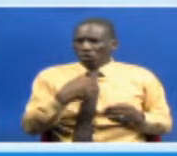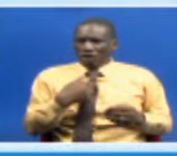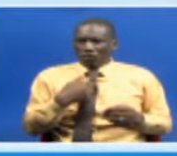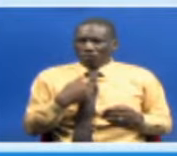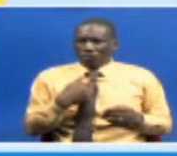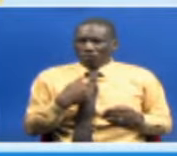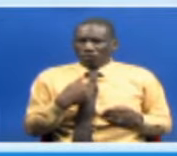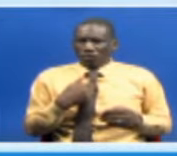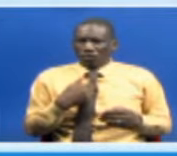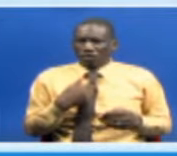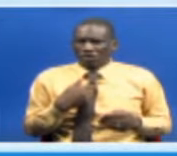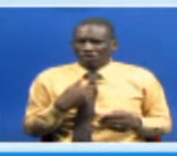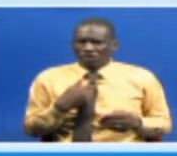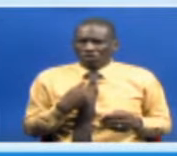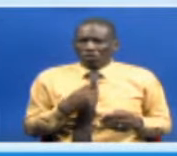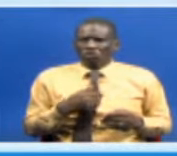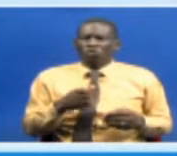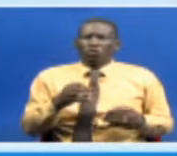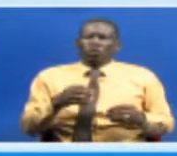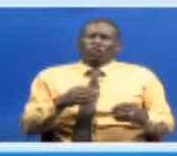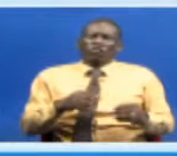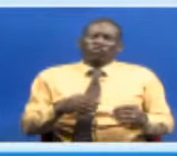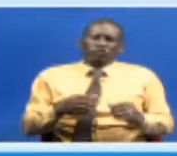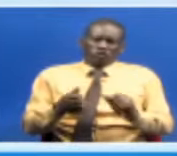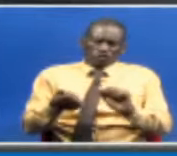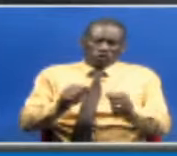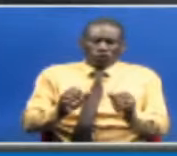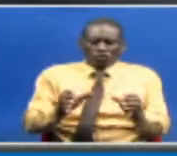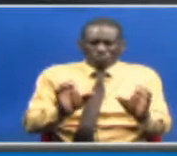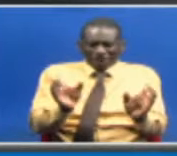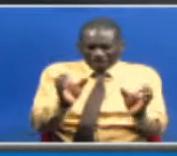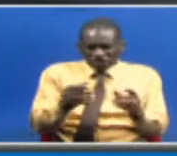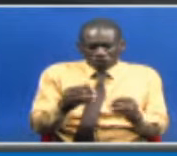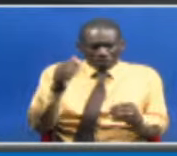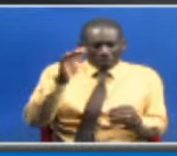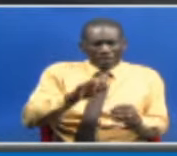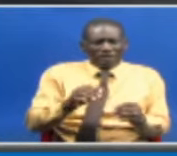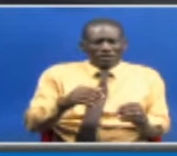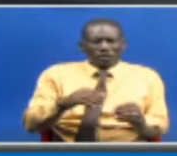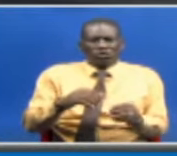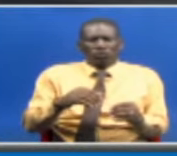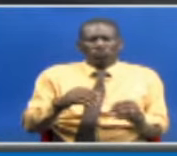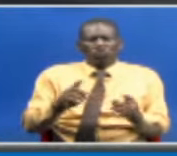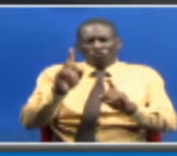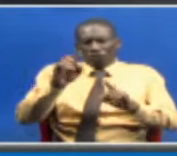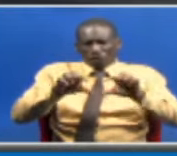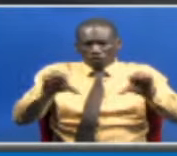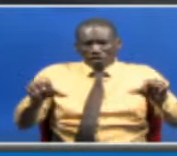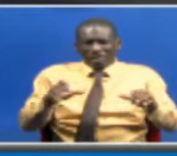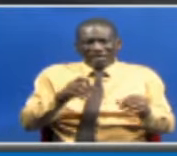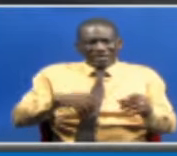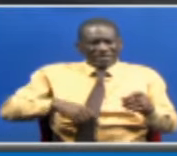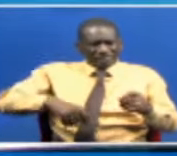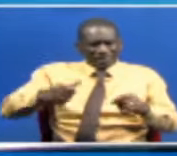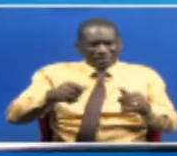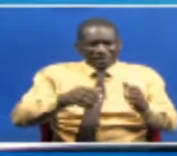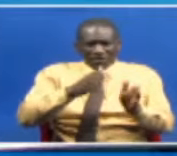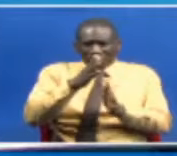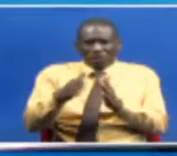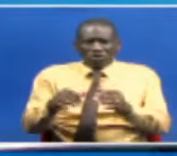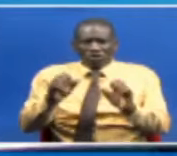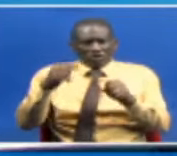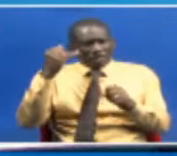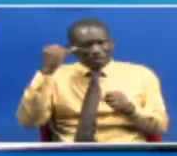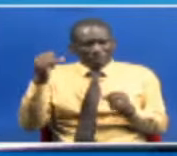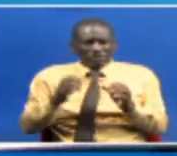energy and went back to dirty fuels? And maybe what were some of the reasons they gave you for falling off? It is the supply chain. You can imagine